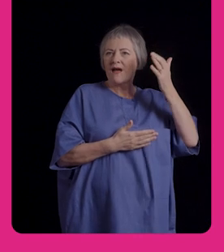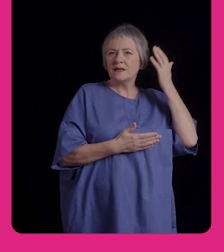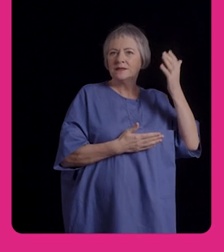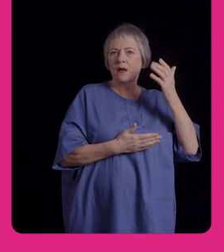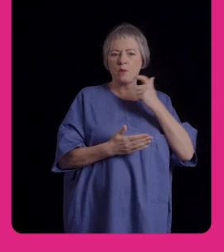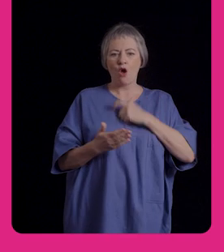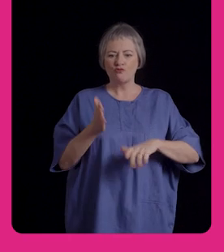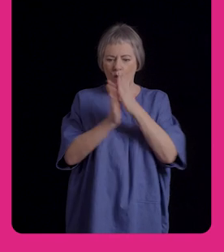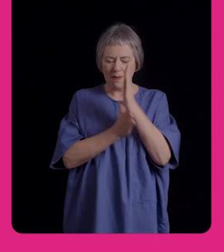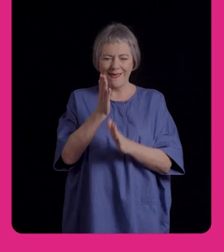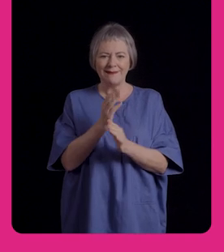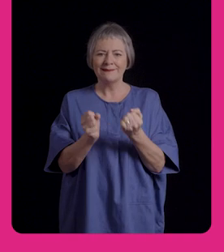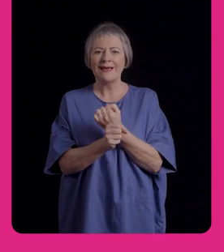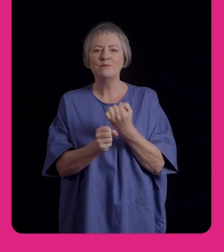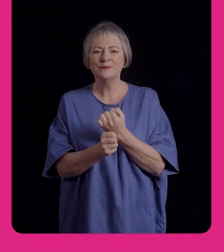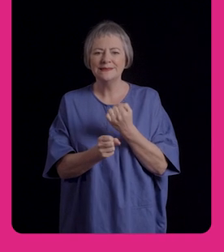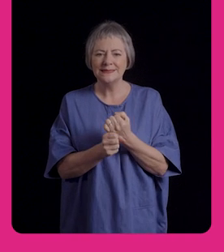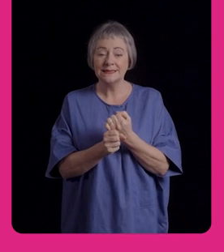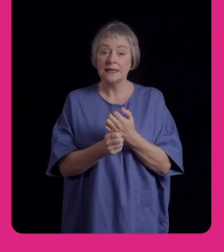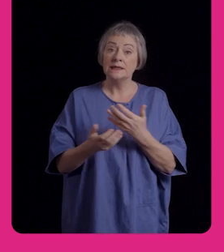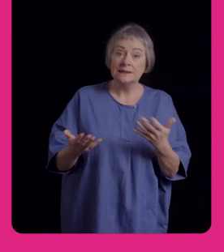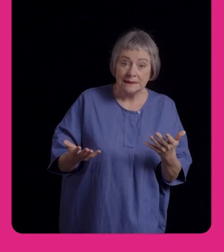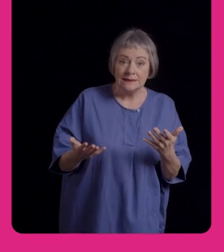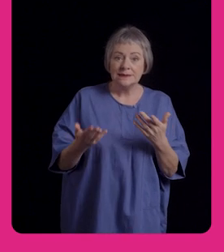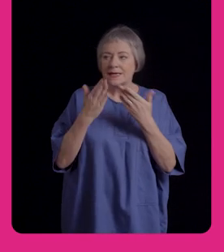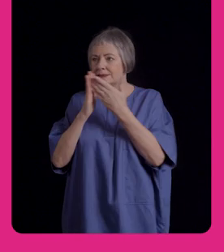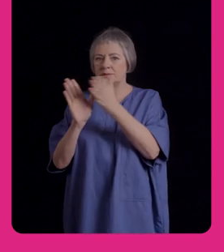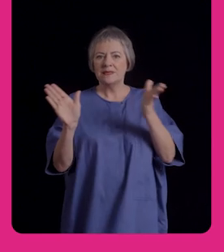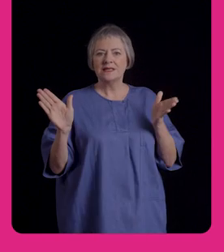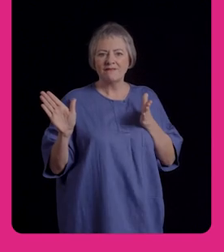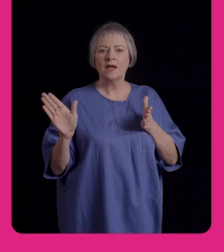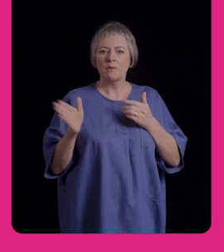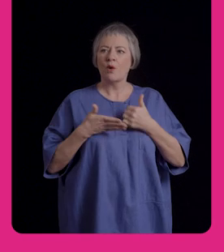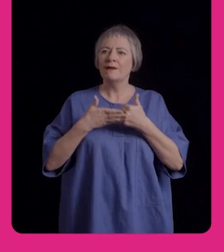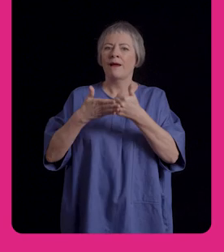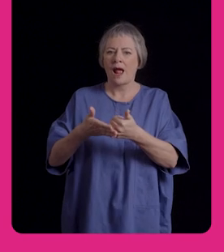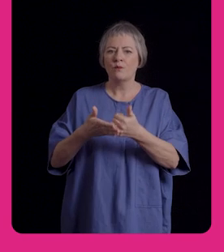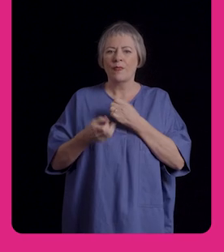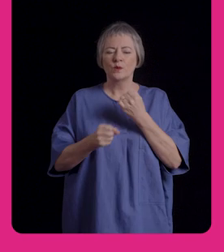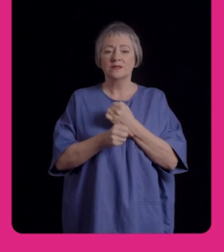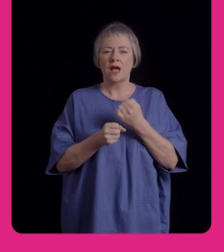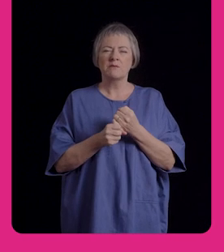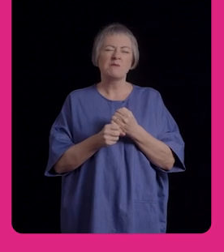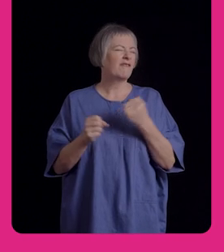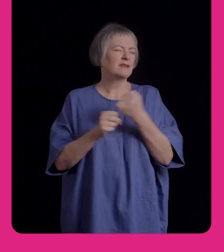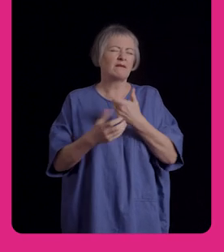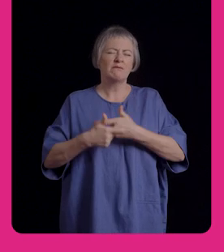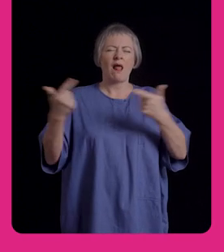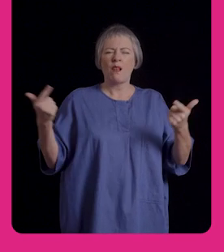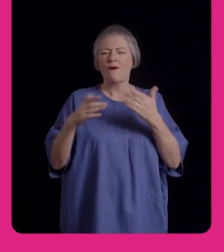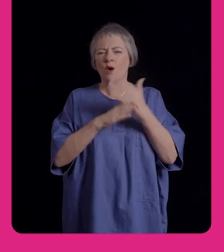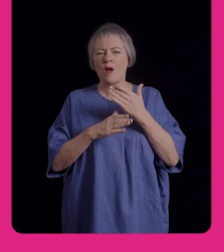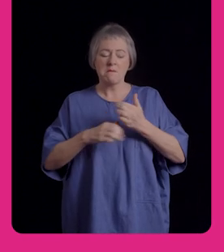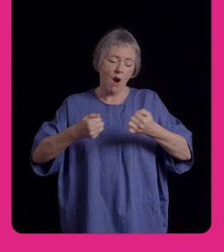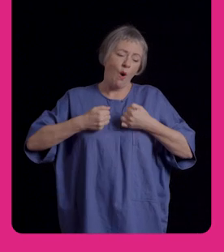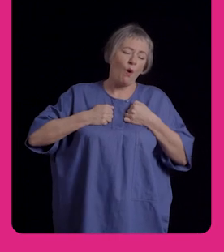about role-playing games and is basically why the hell do we play games anyway? But I've done a lot of other work,